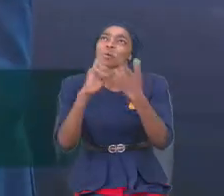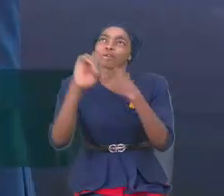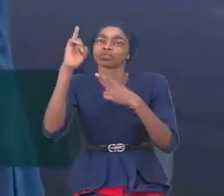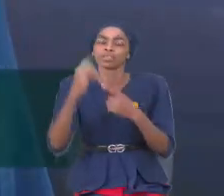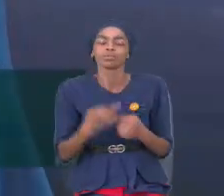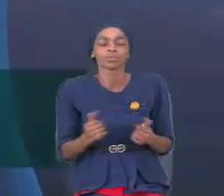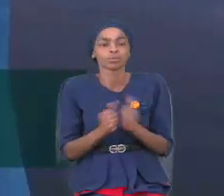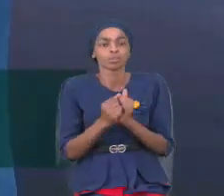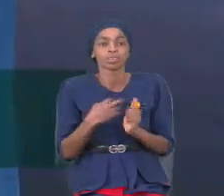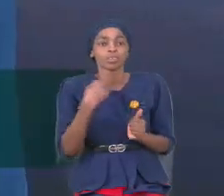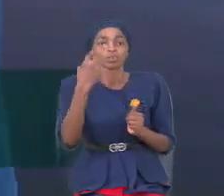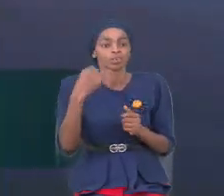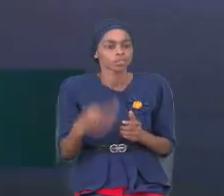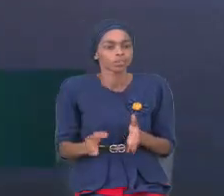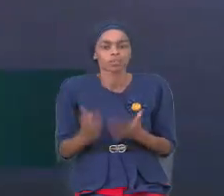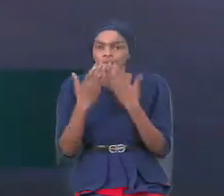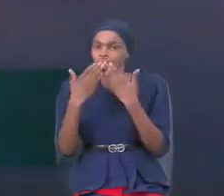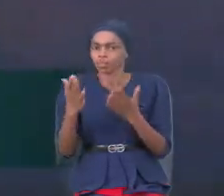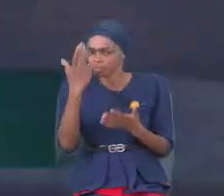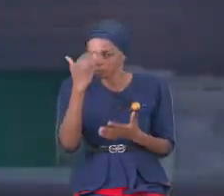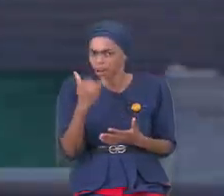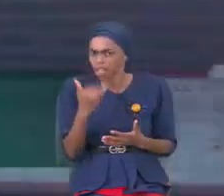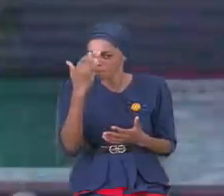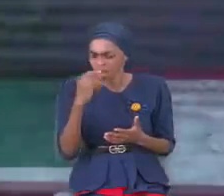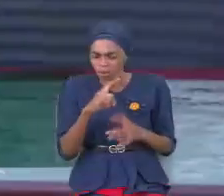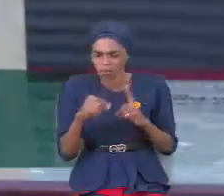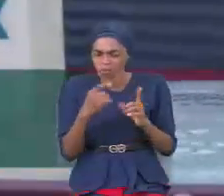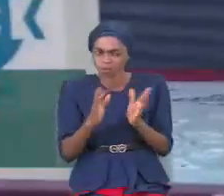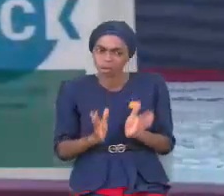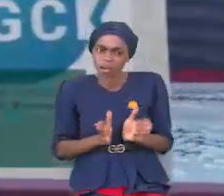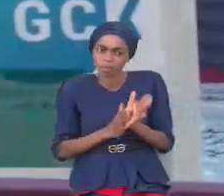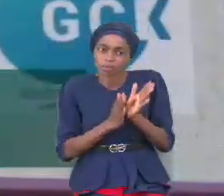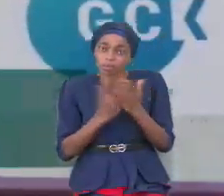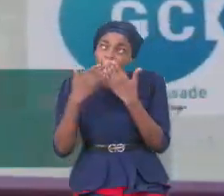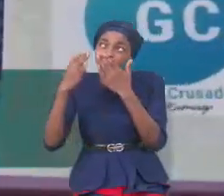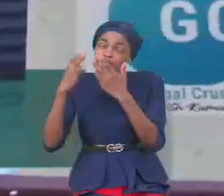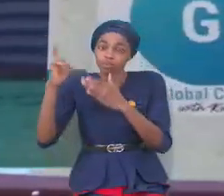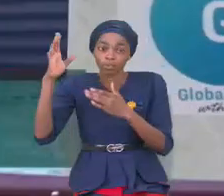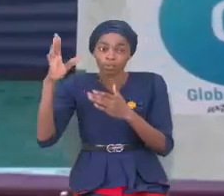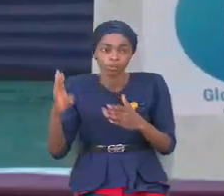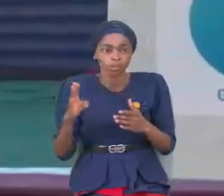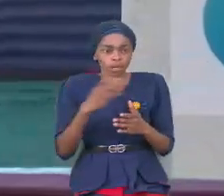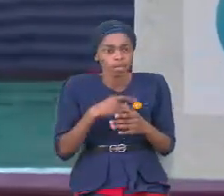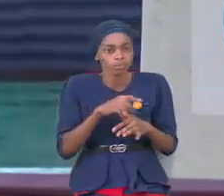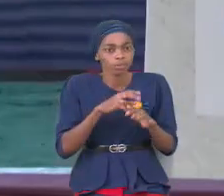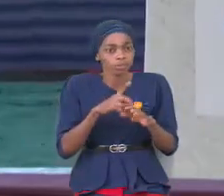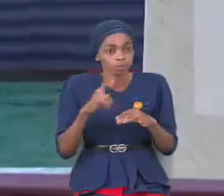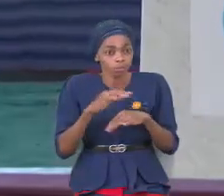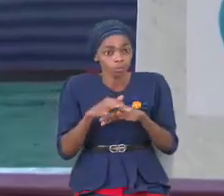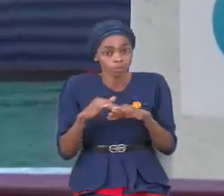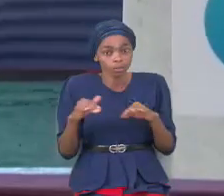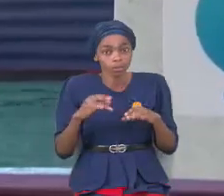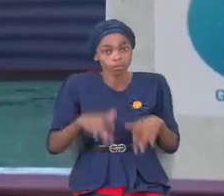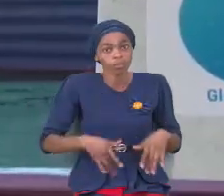Why sacrifice? When you are praising God and you don't feel like it, and then you have to do it like a